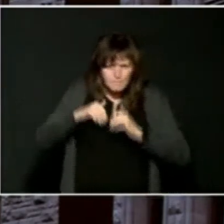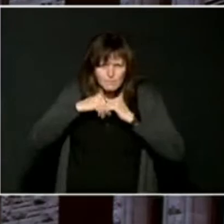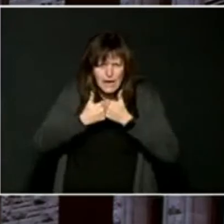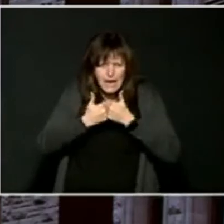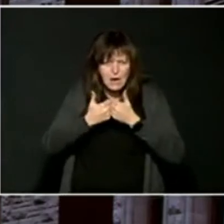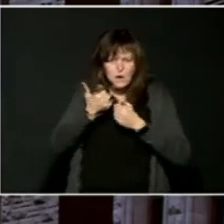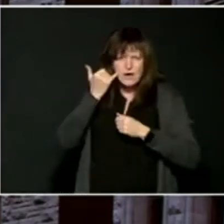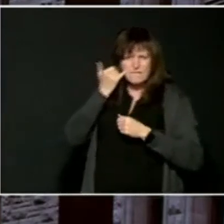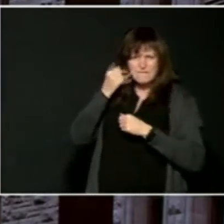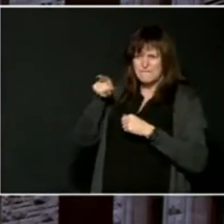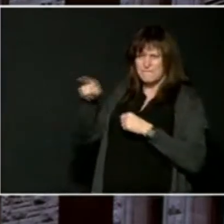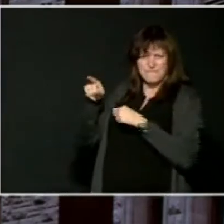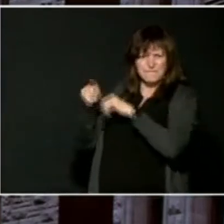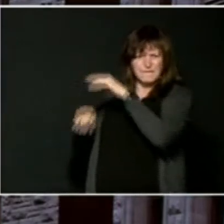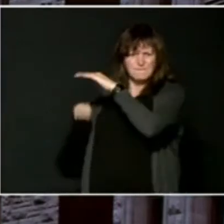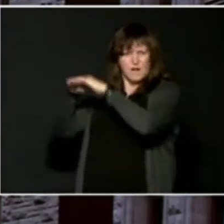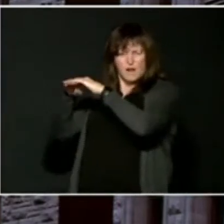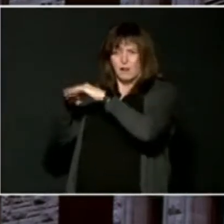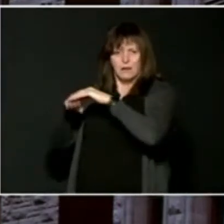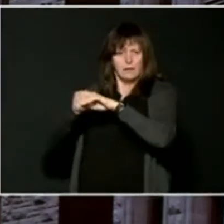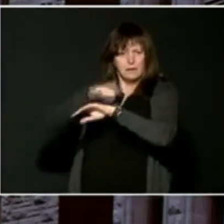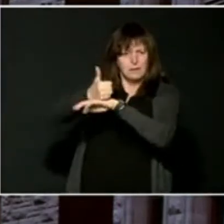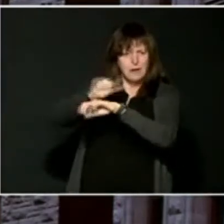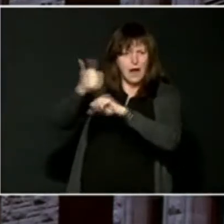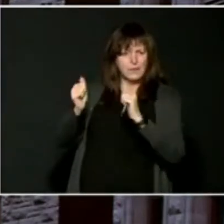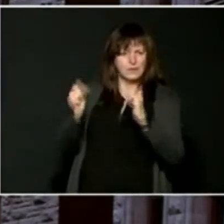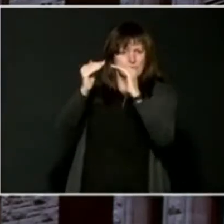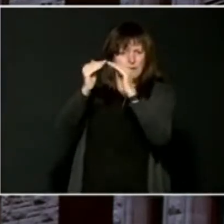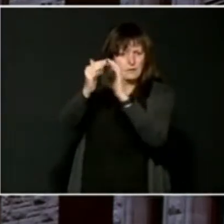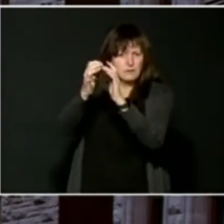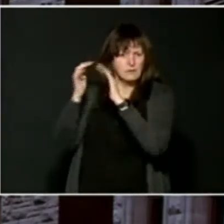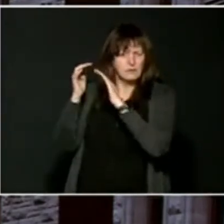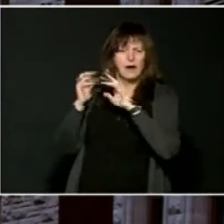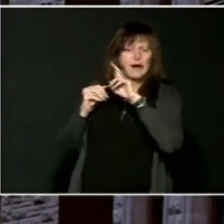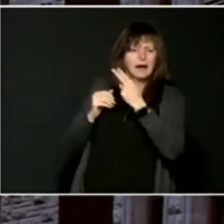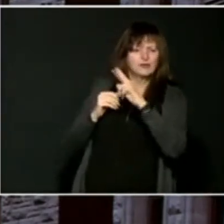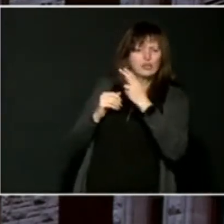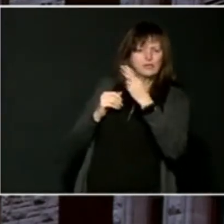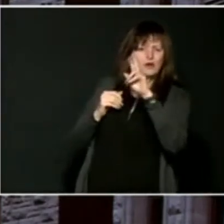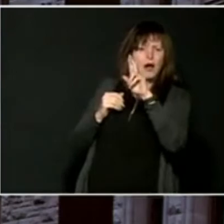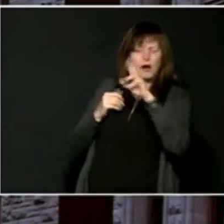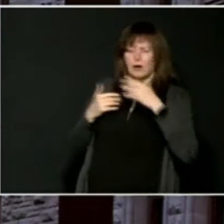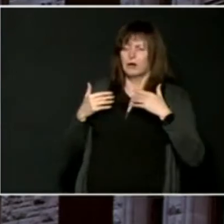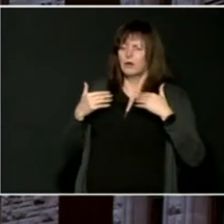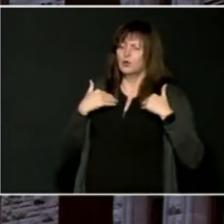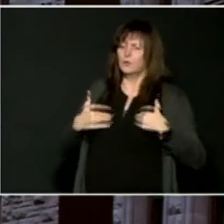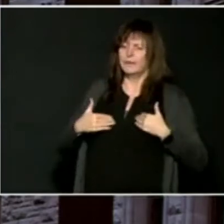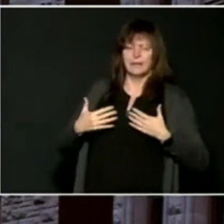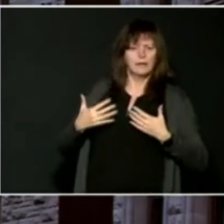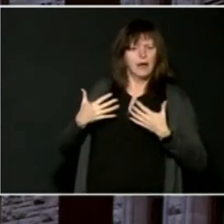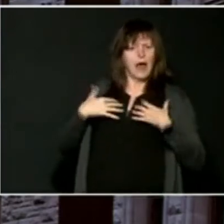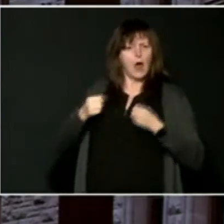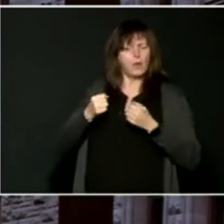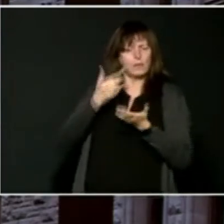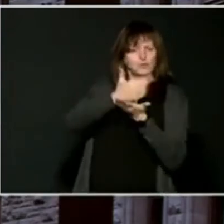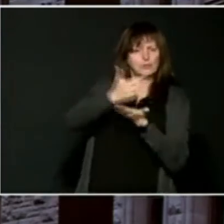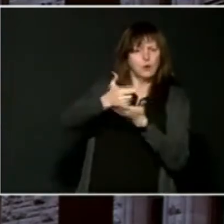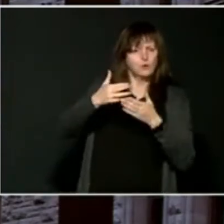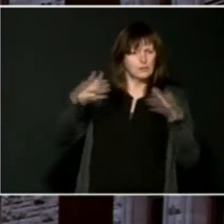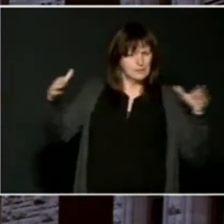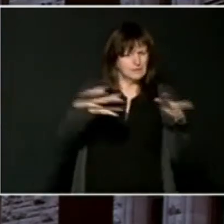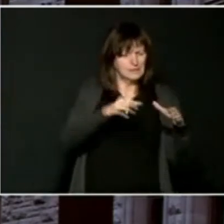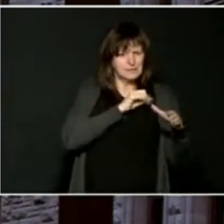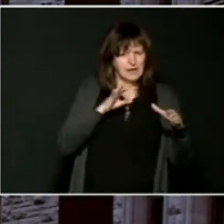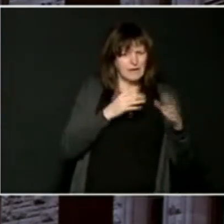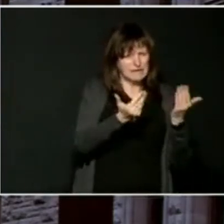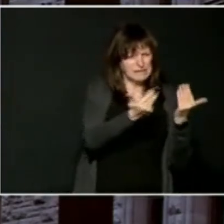around facilities as well as HHR, Human Health Resources, because you need staff to staff those as well as have them. So all this is being looked